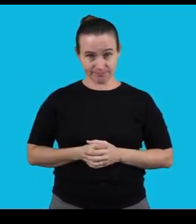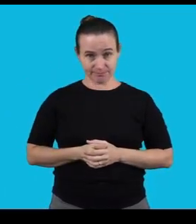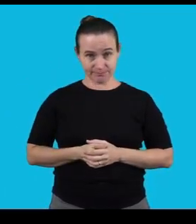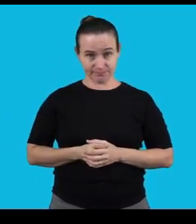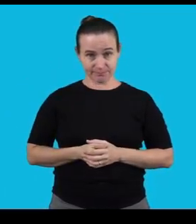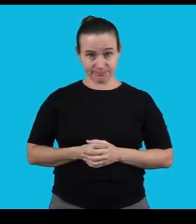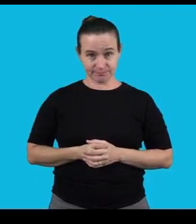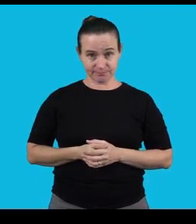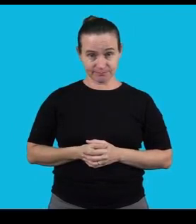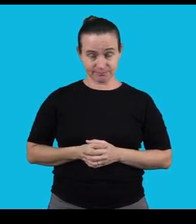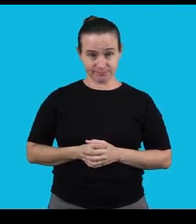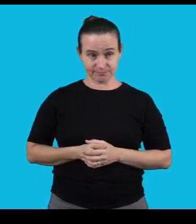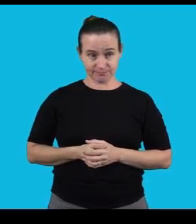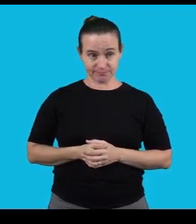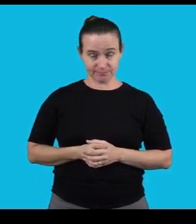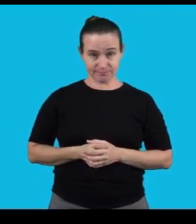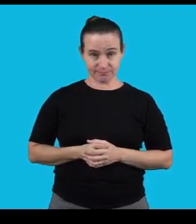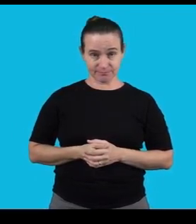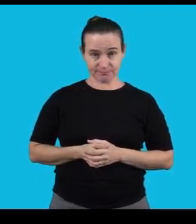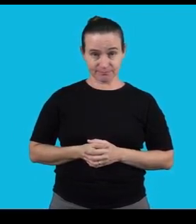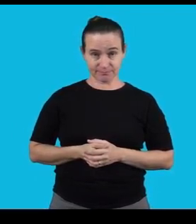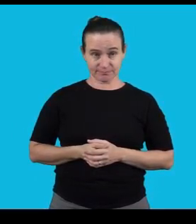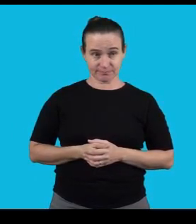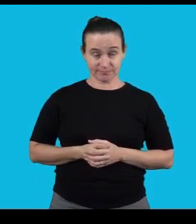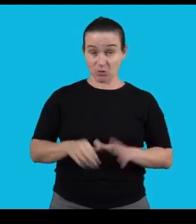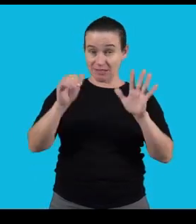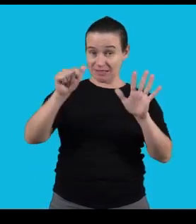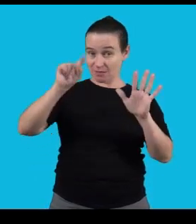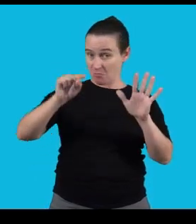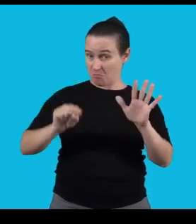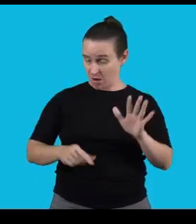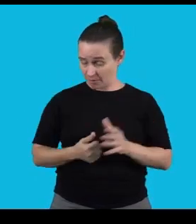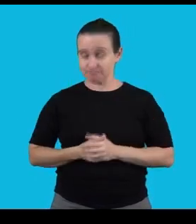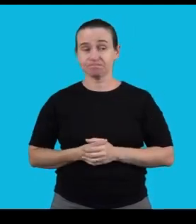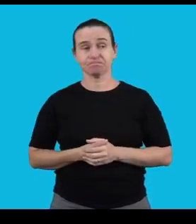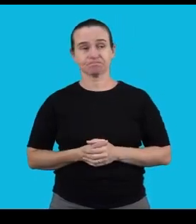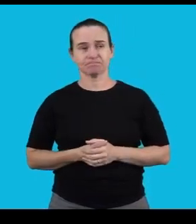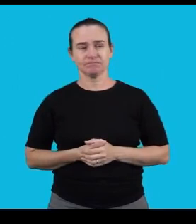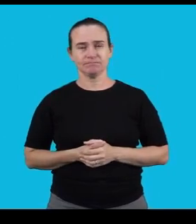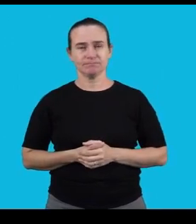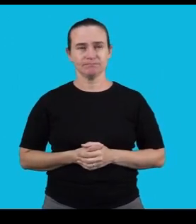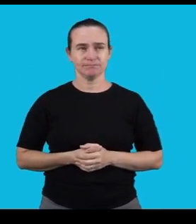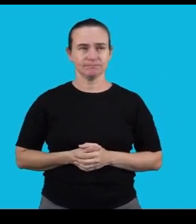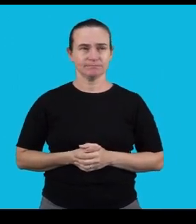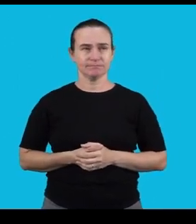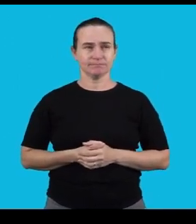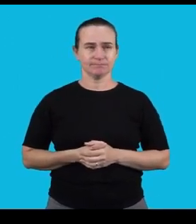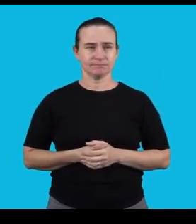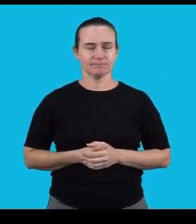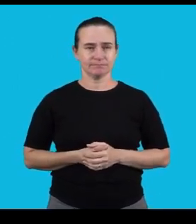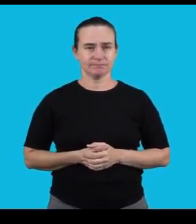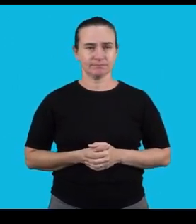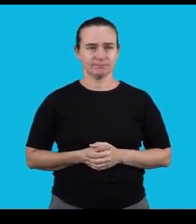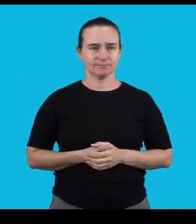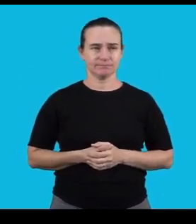table. Here is the bar graph that is drawn. 6 marks. So basically we've got a